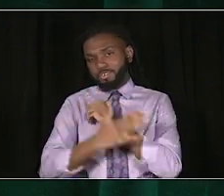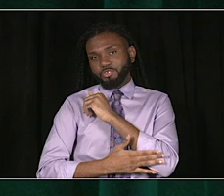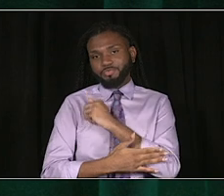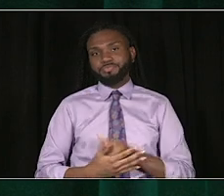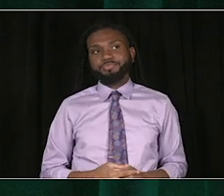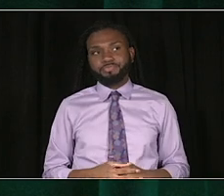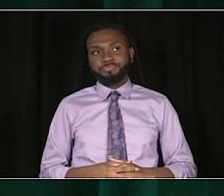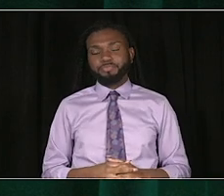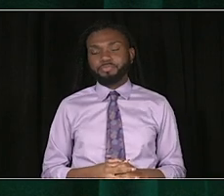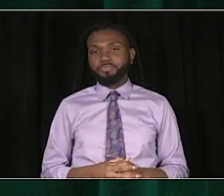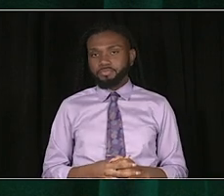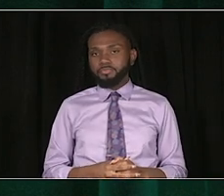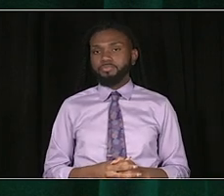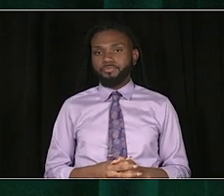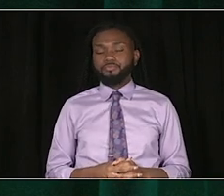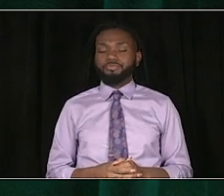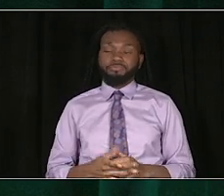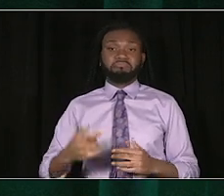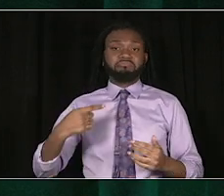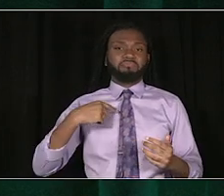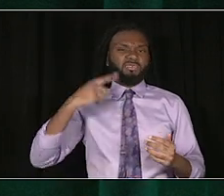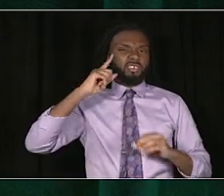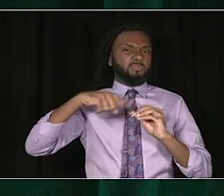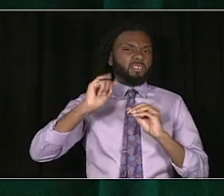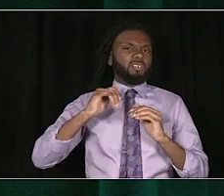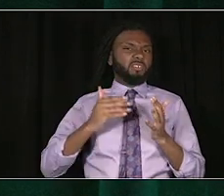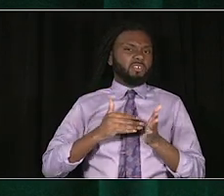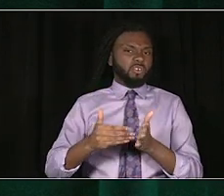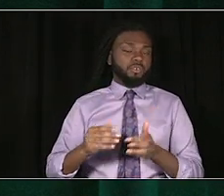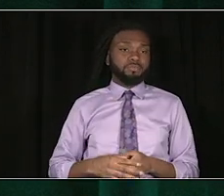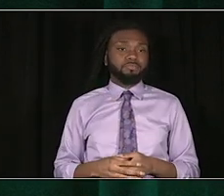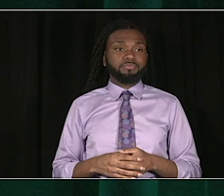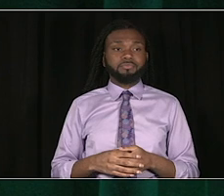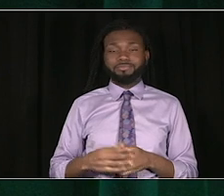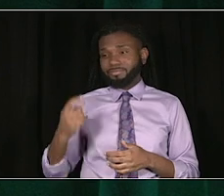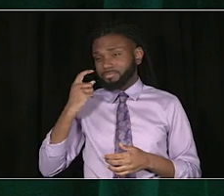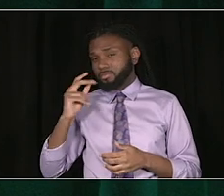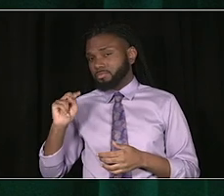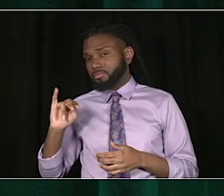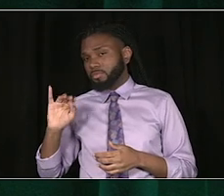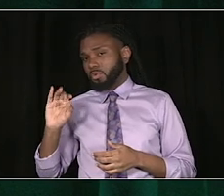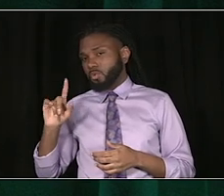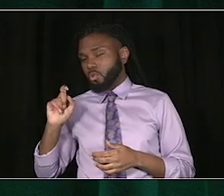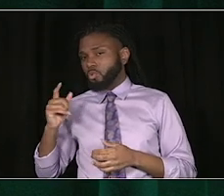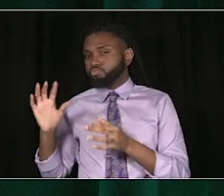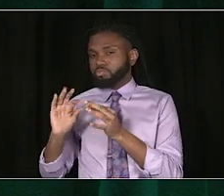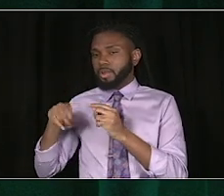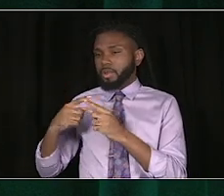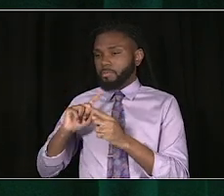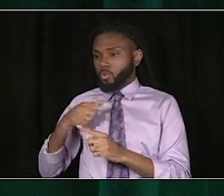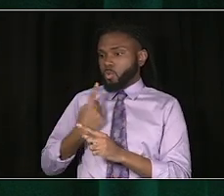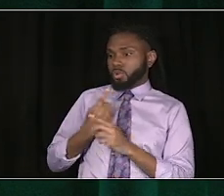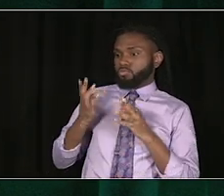I think about that a lot. And when, you know, you were talking, Nicole, about being the only in a room, you know,